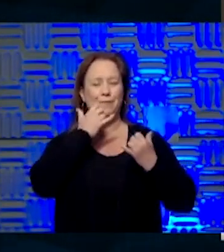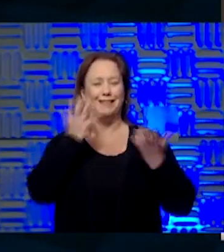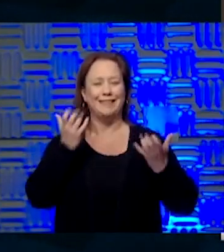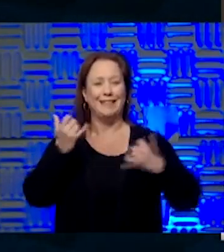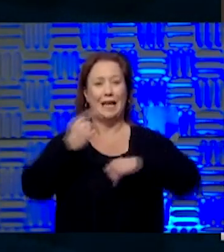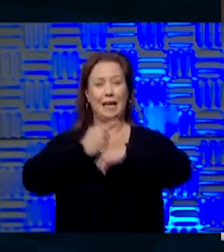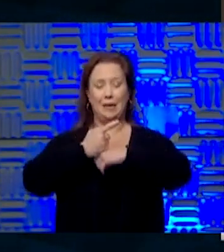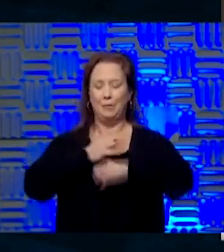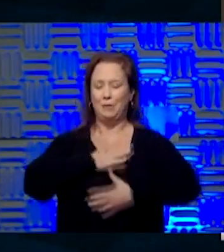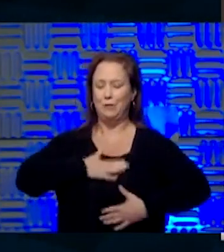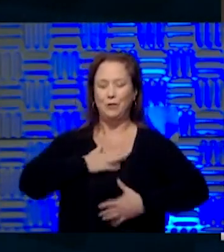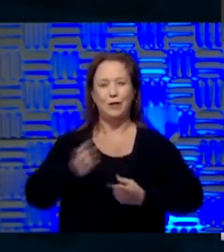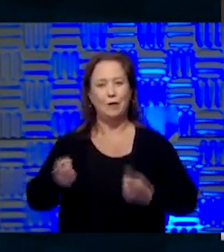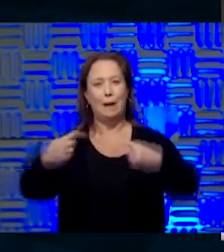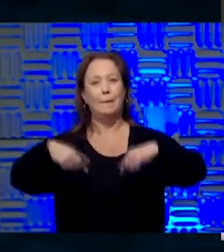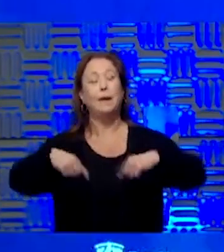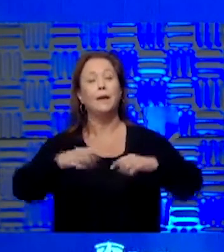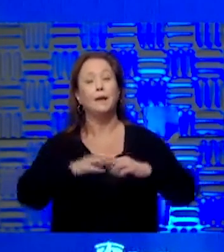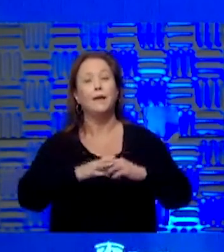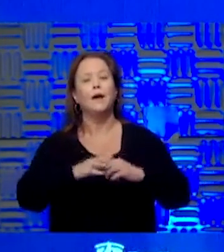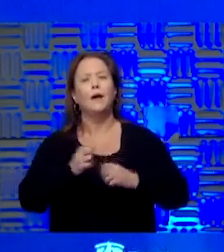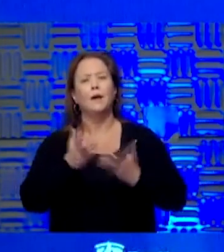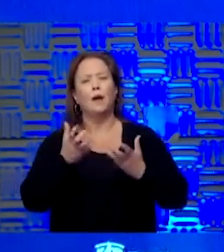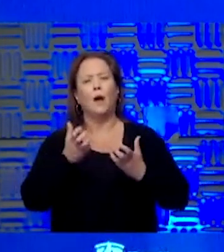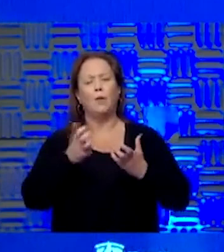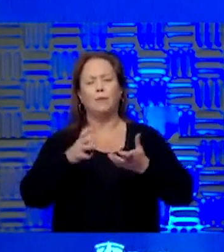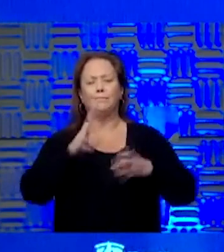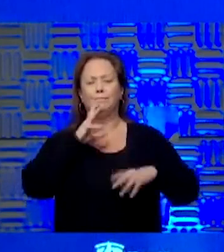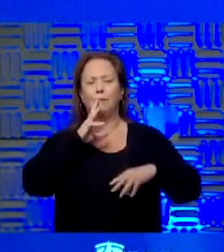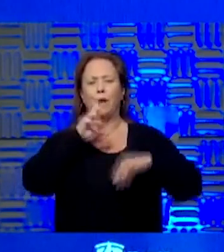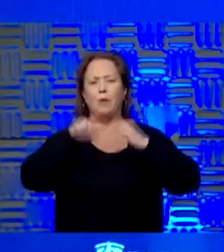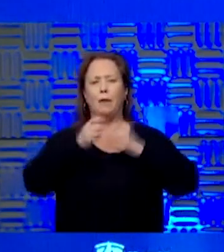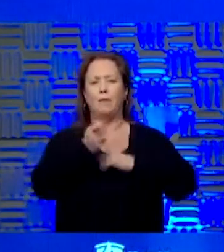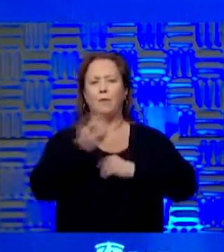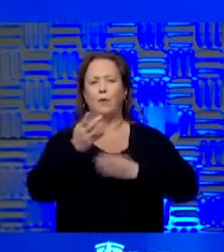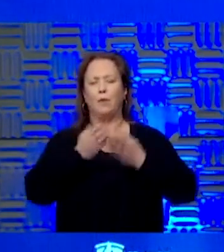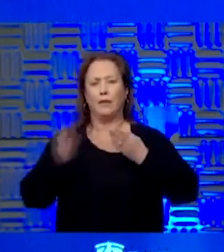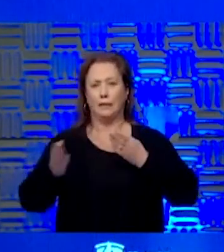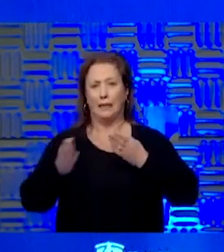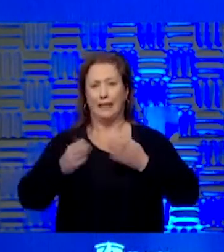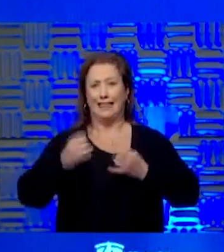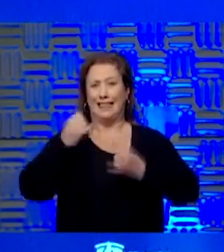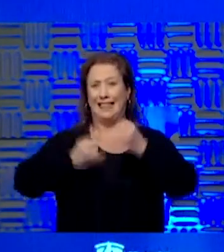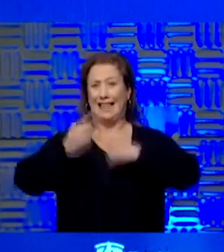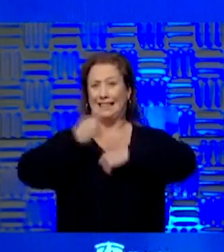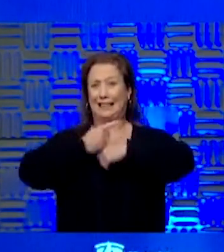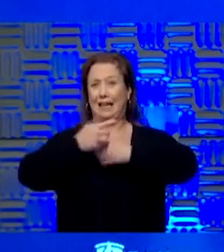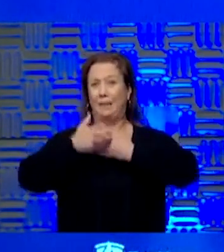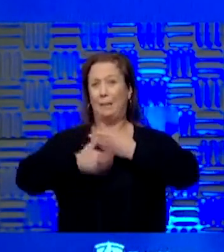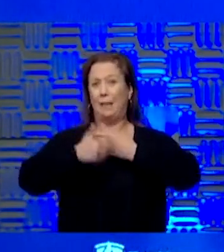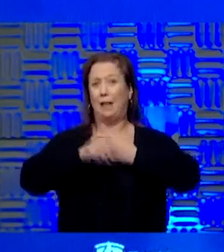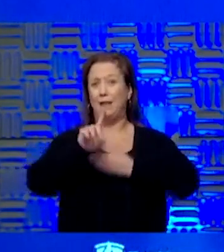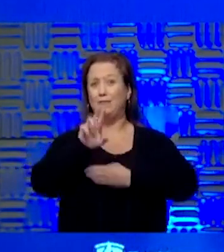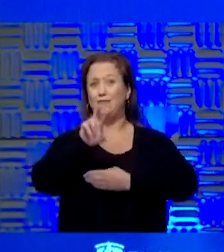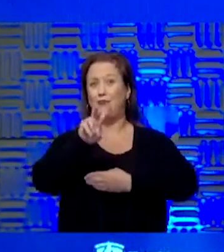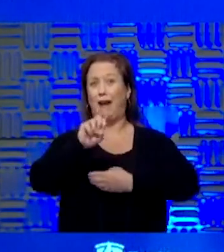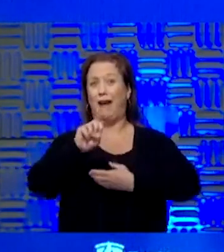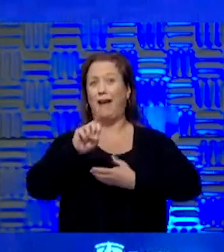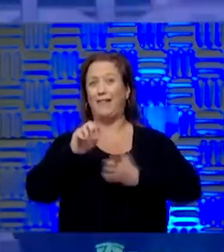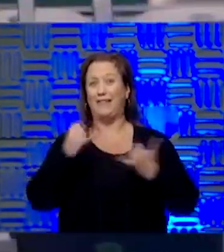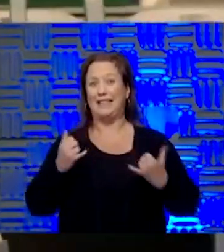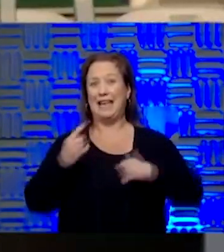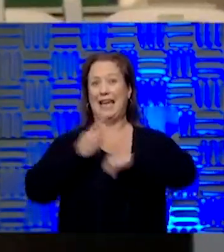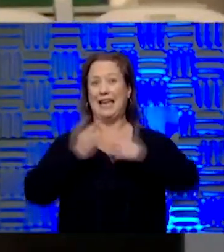here. Before we get started, a couple of things on housekeeping. The last day of the blood drive is today here at